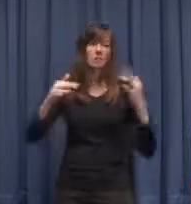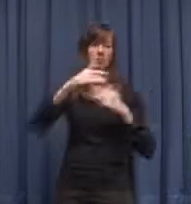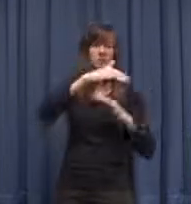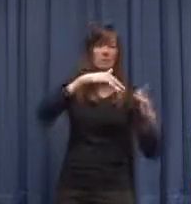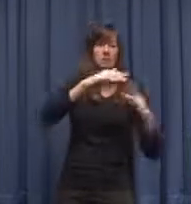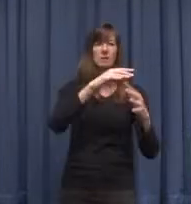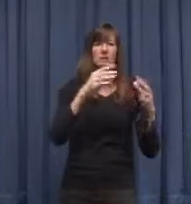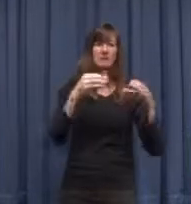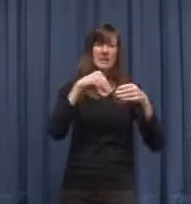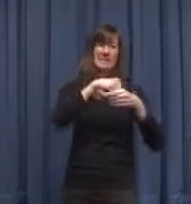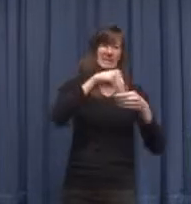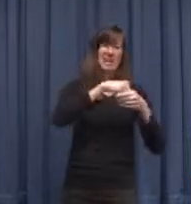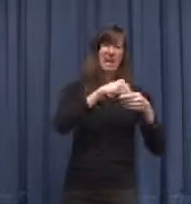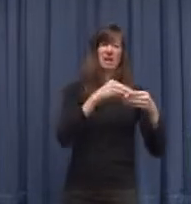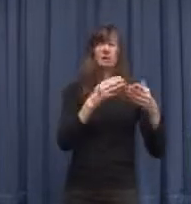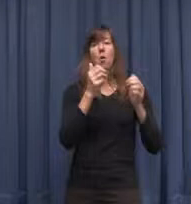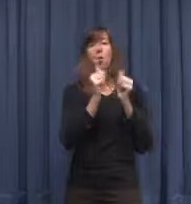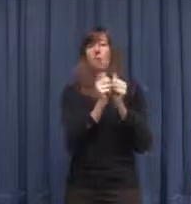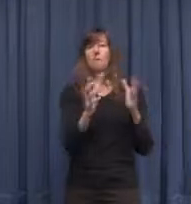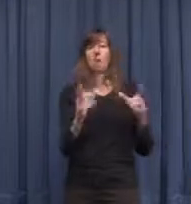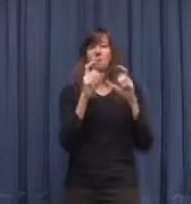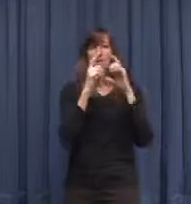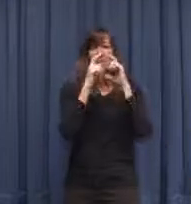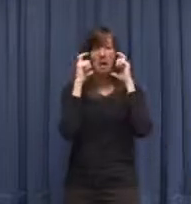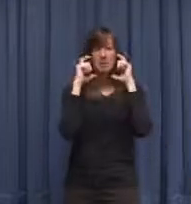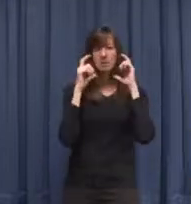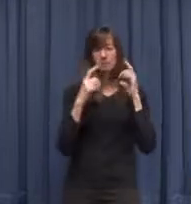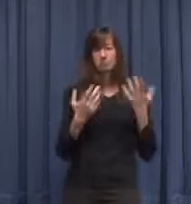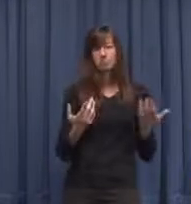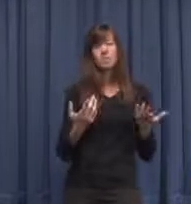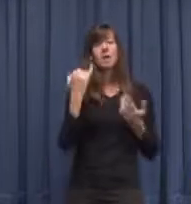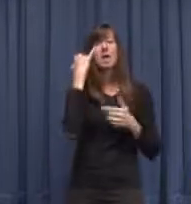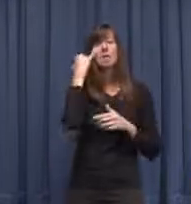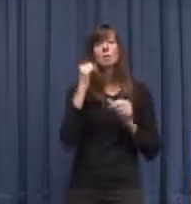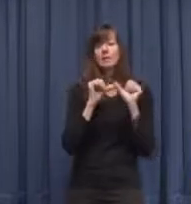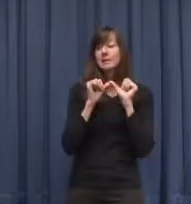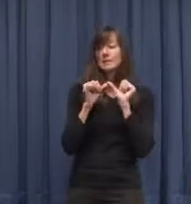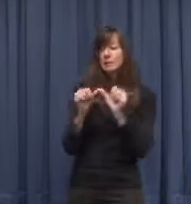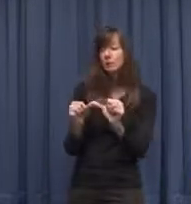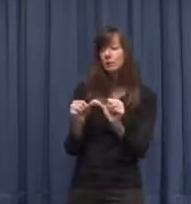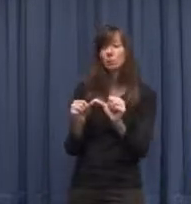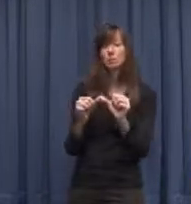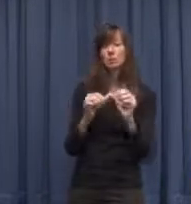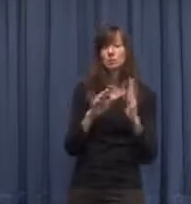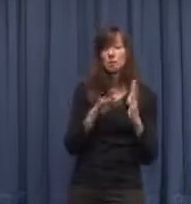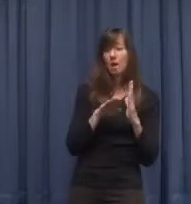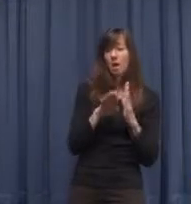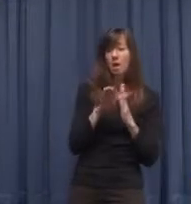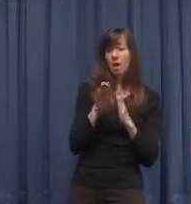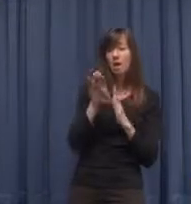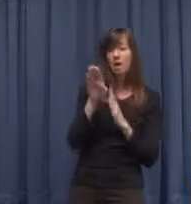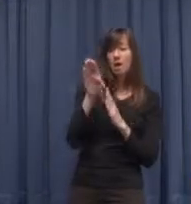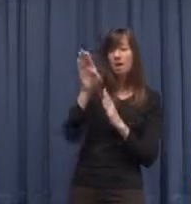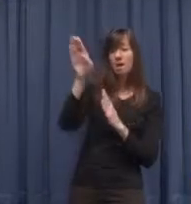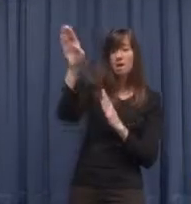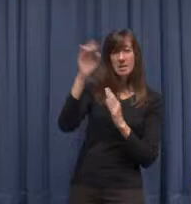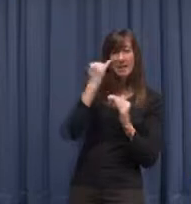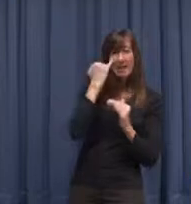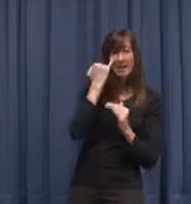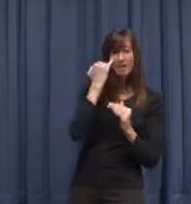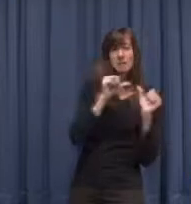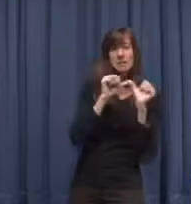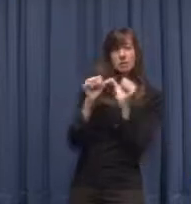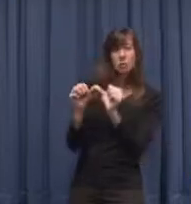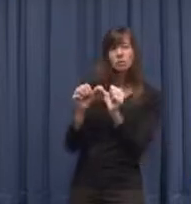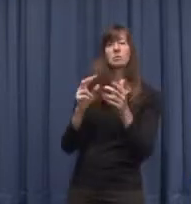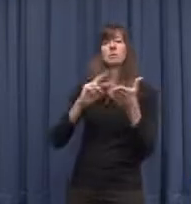masks. So if we continue on the trend that we're on, we absolutely are, as I said earlier, headed towards that